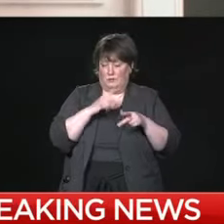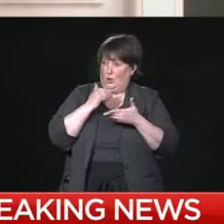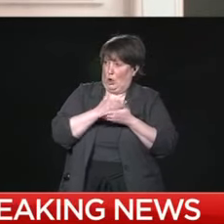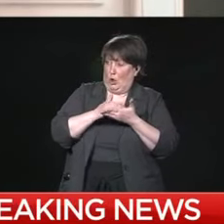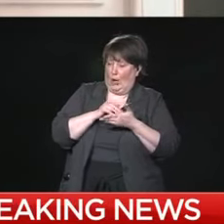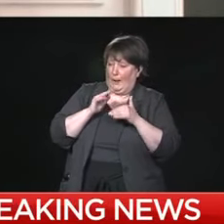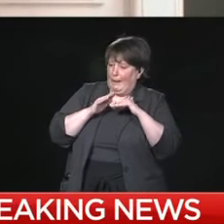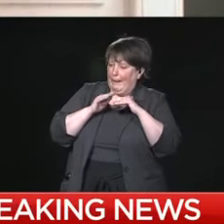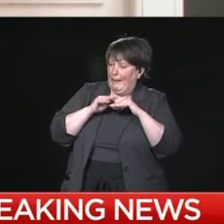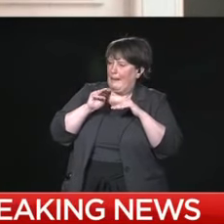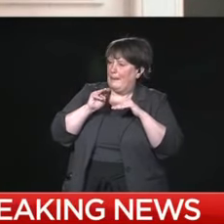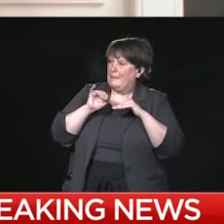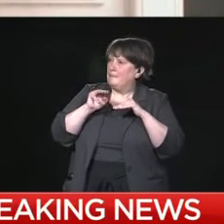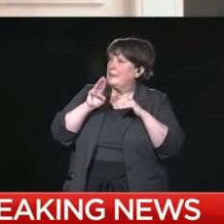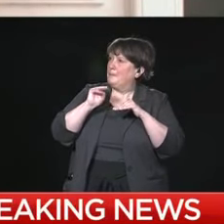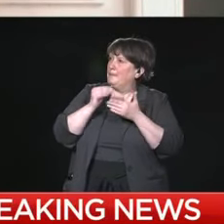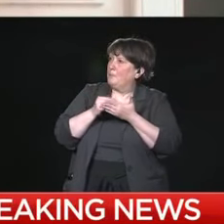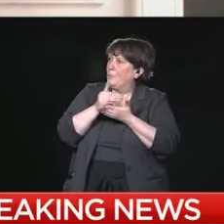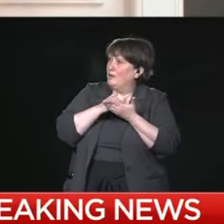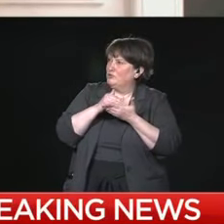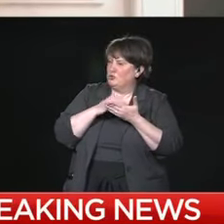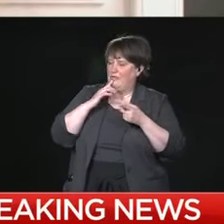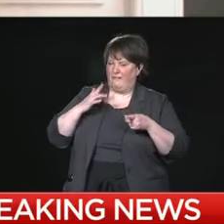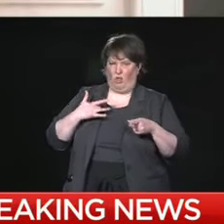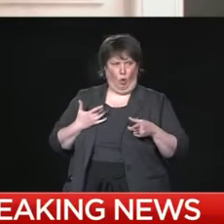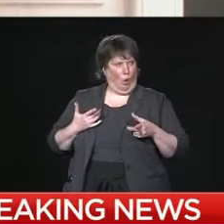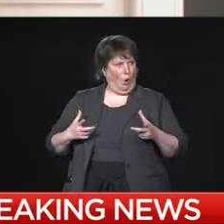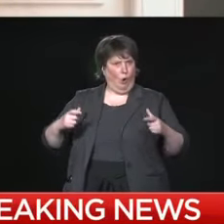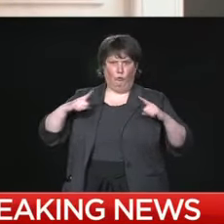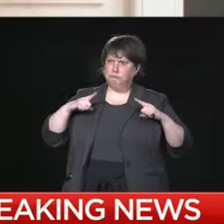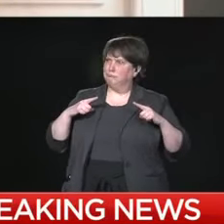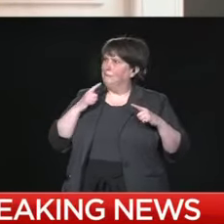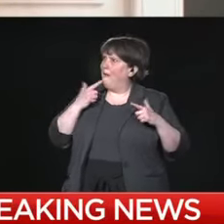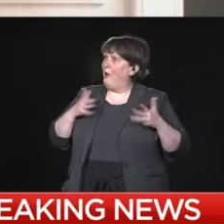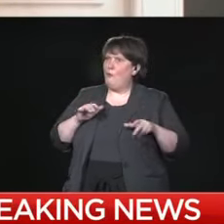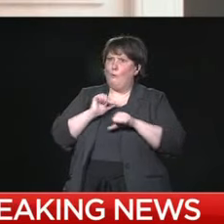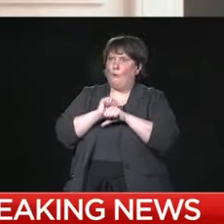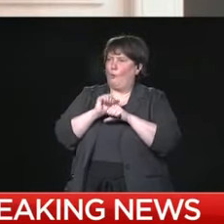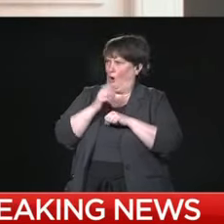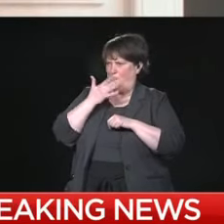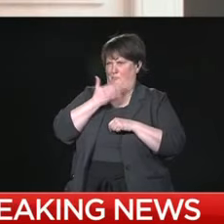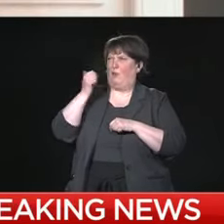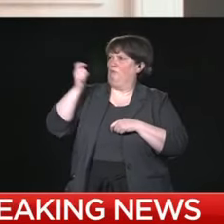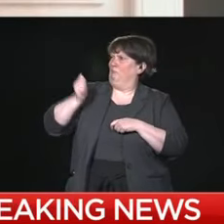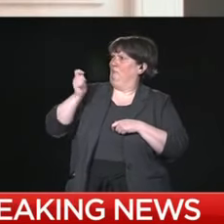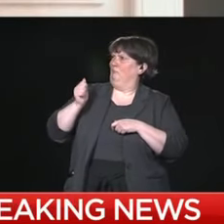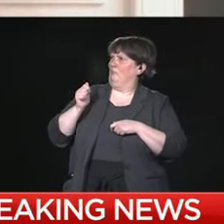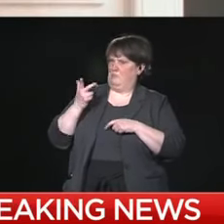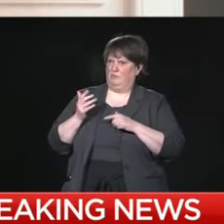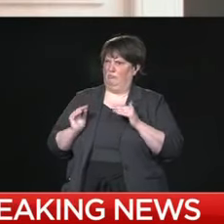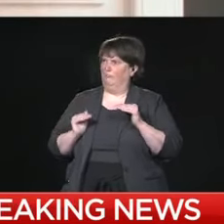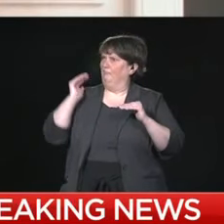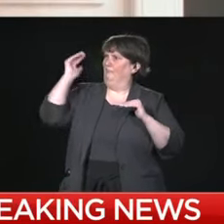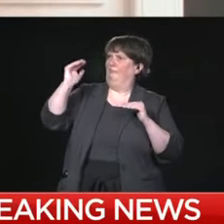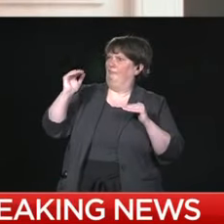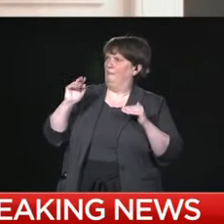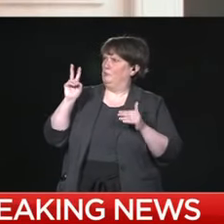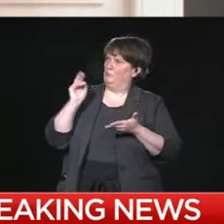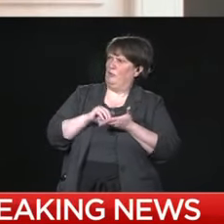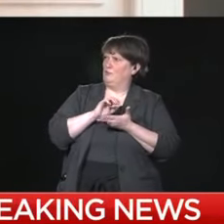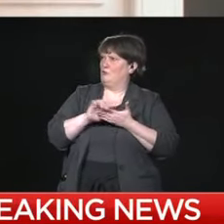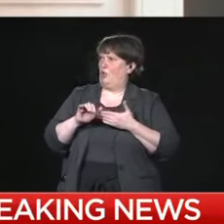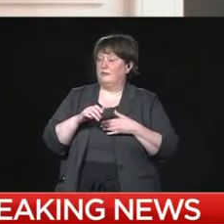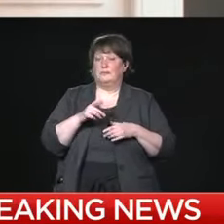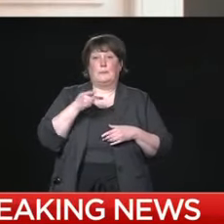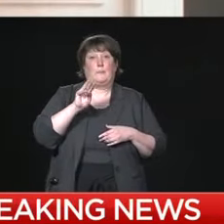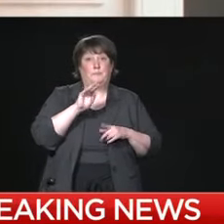dissuade people from working, and that some people would rather claim the CERB than rather than continuing to work? Well, I understand